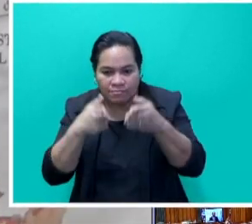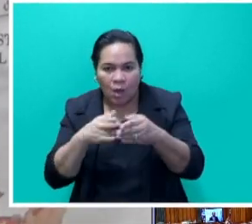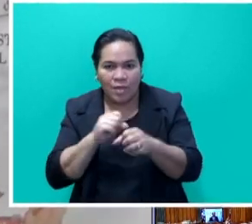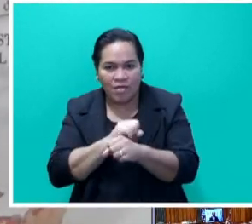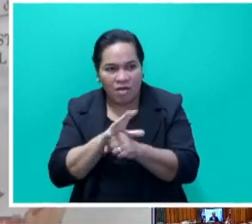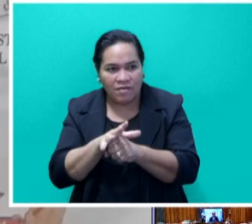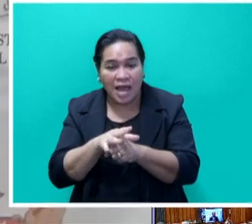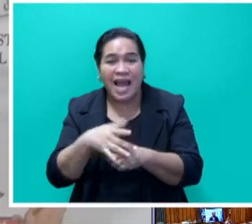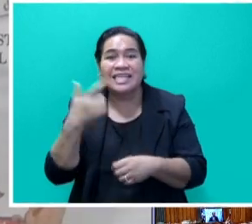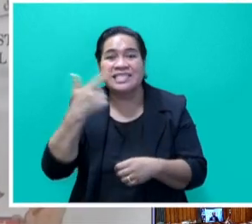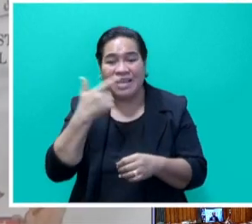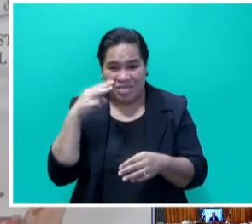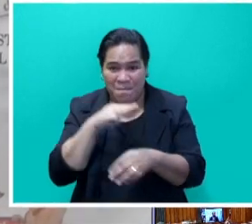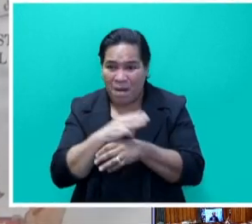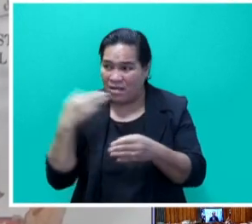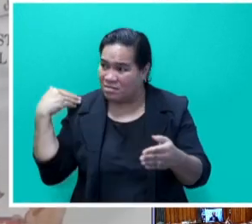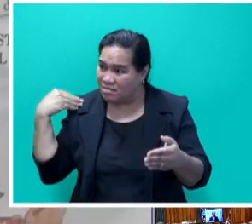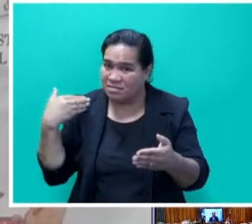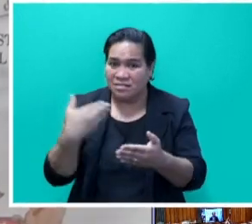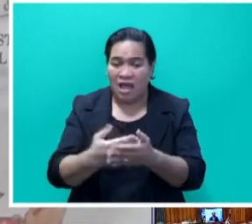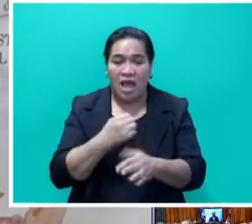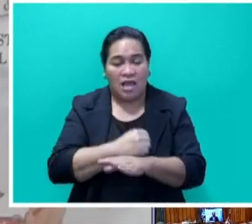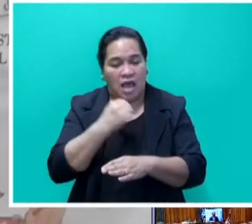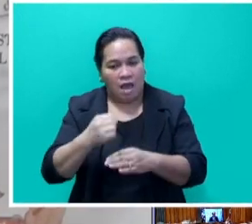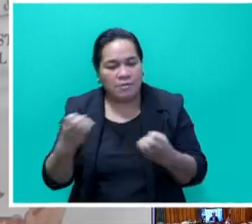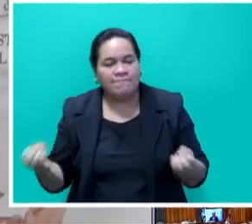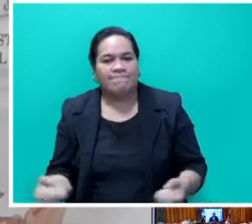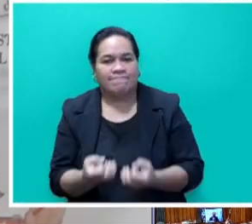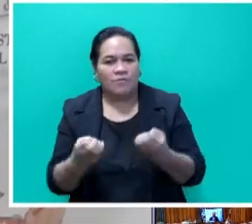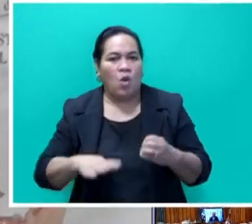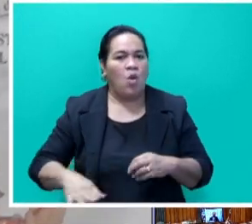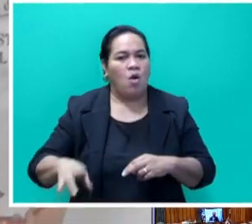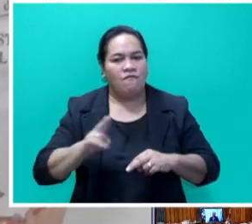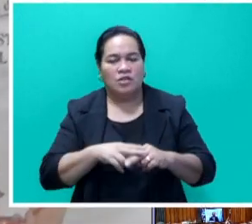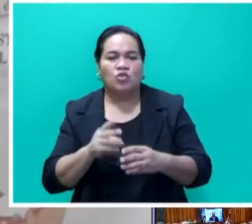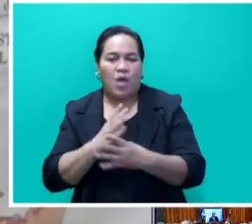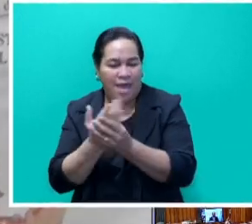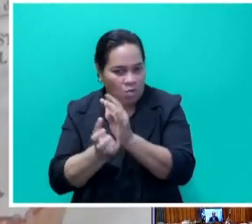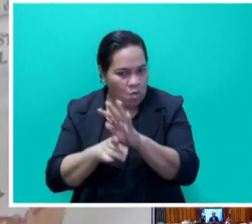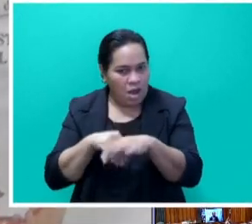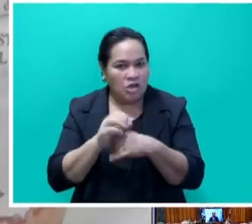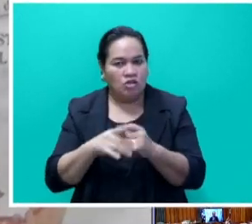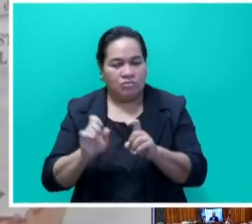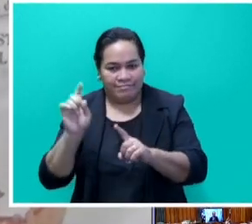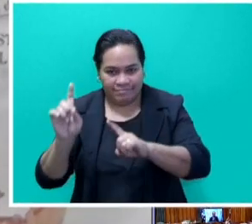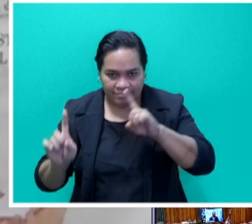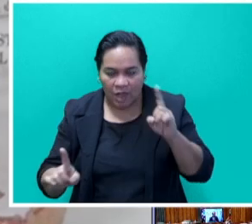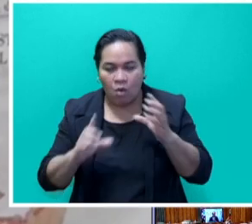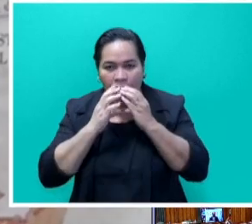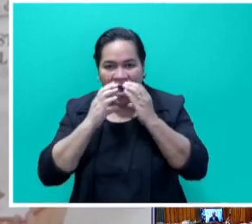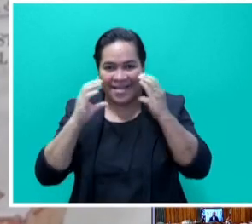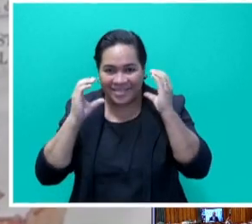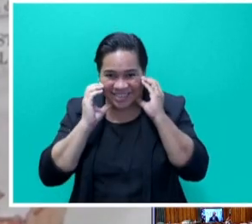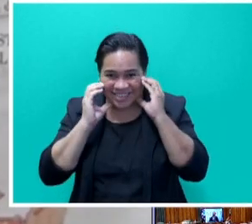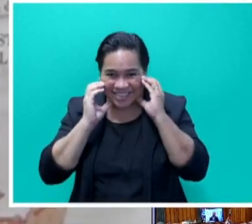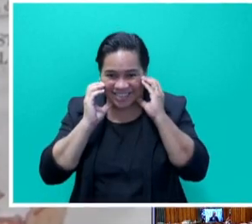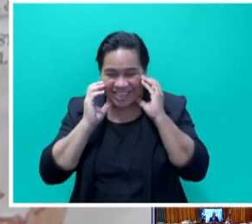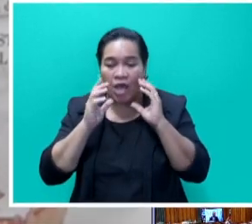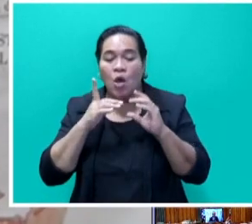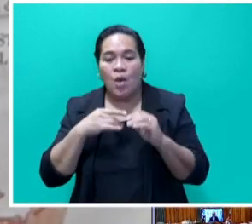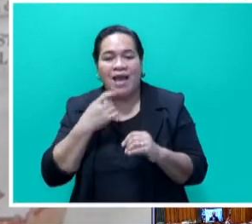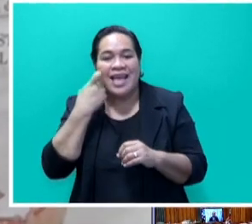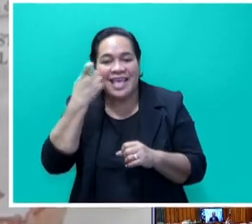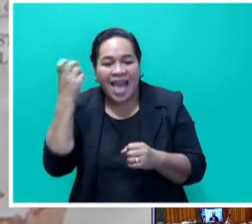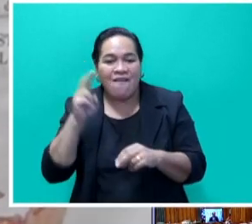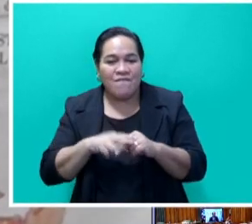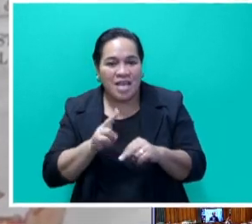For 17 months now, government has been urging all Fijians to hand wash, to socially distance and wear masks. We have brought Care